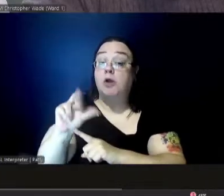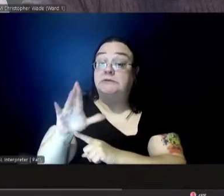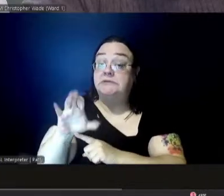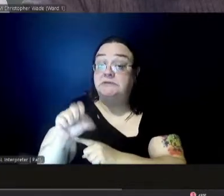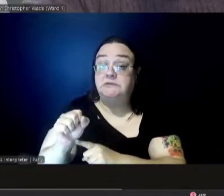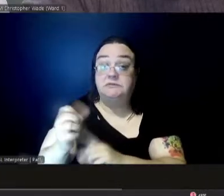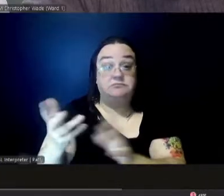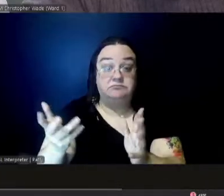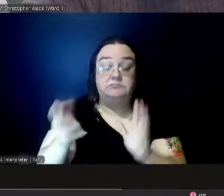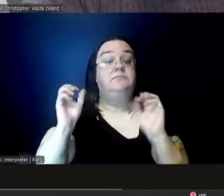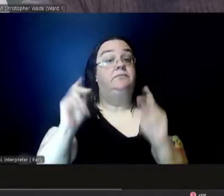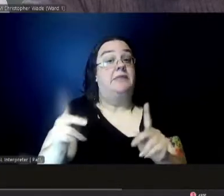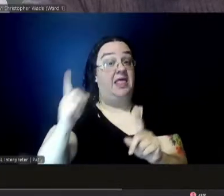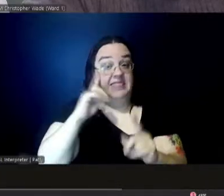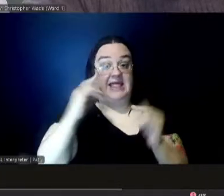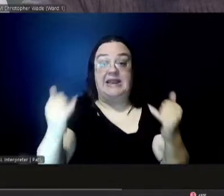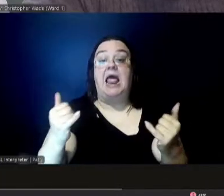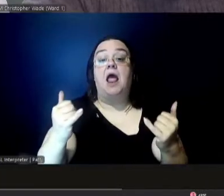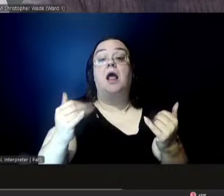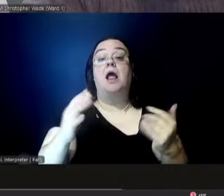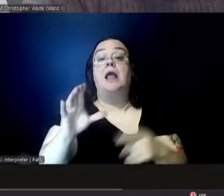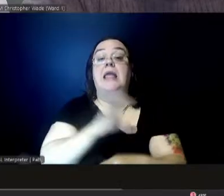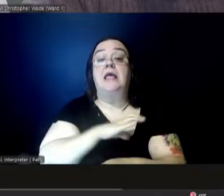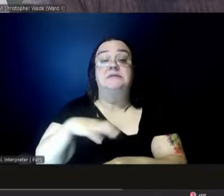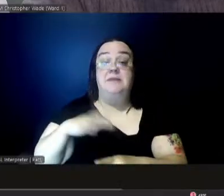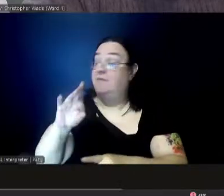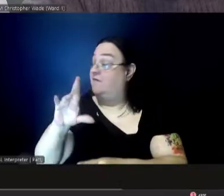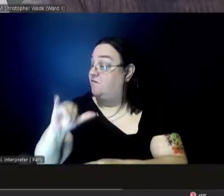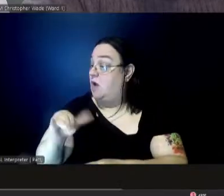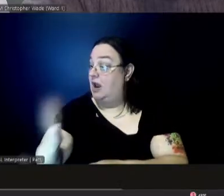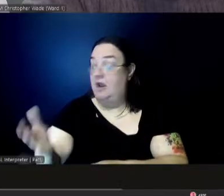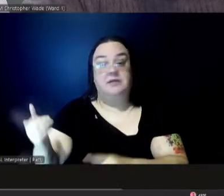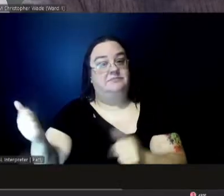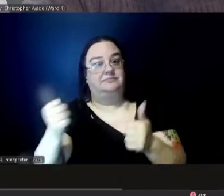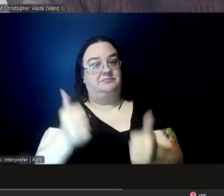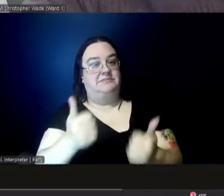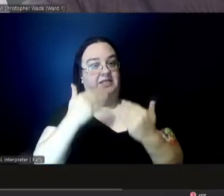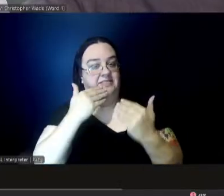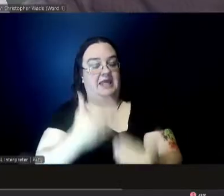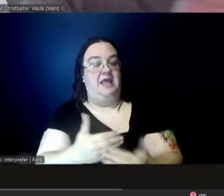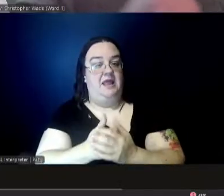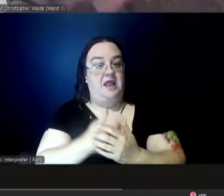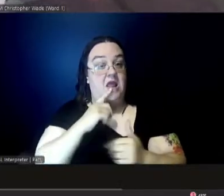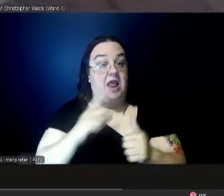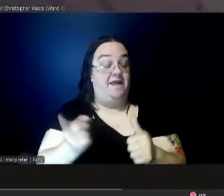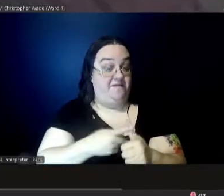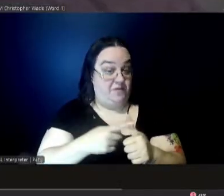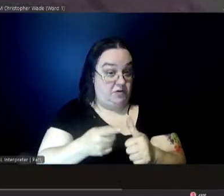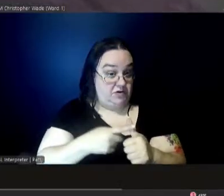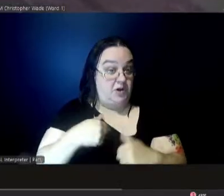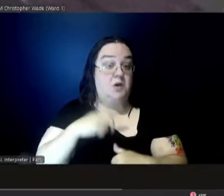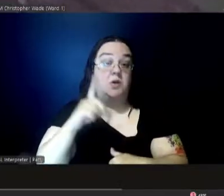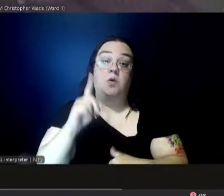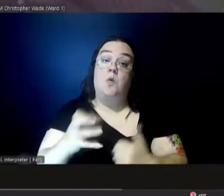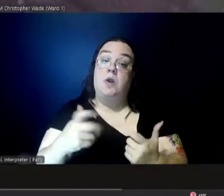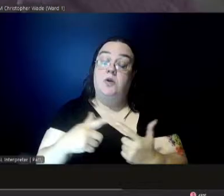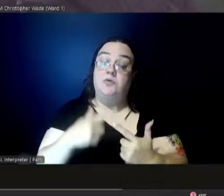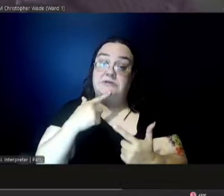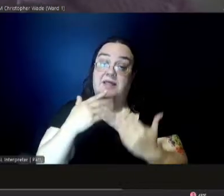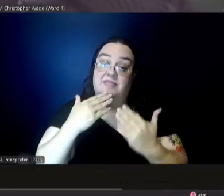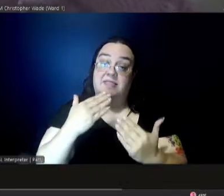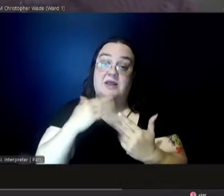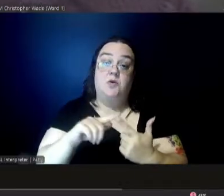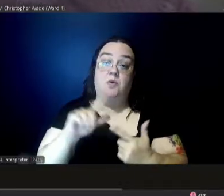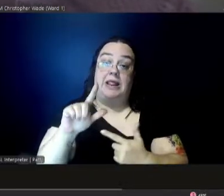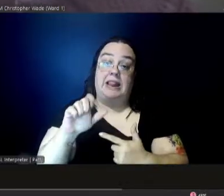Okay, I think that takes us to Council Member Fry. Excellent, thank you. Well, first, I do want to say thank you to Levon Carney